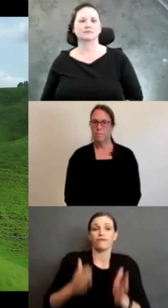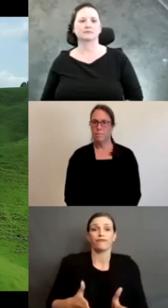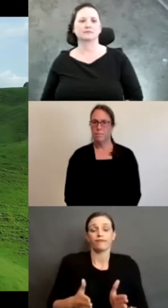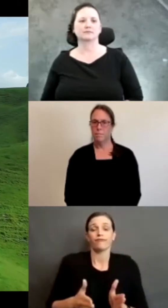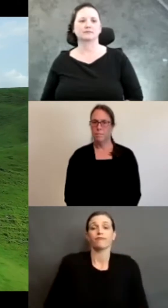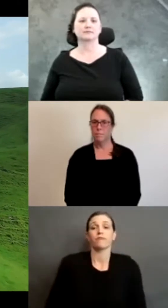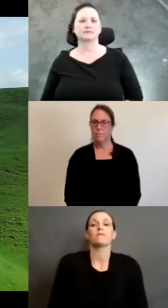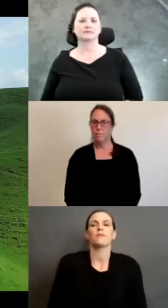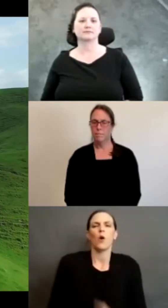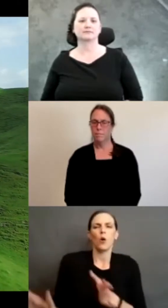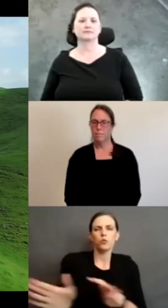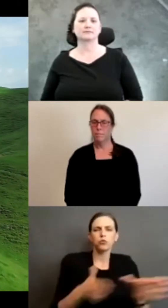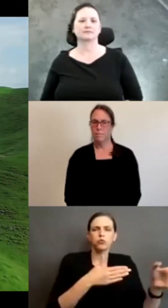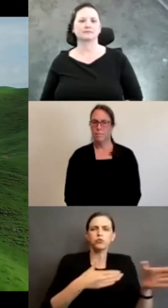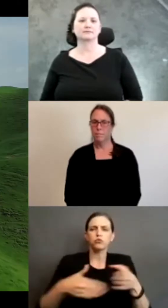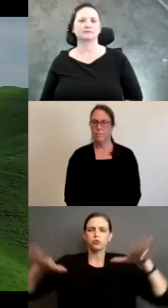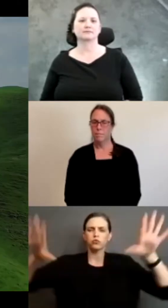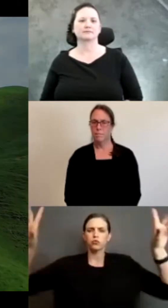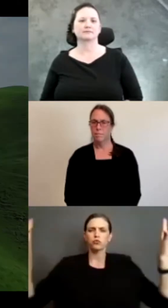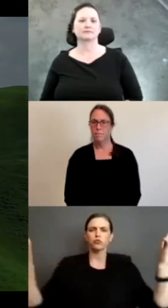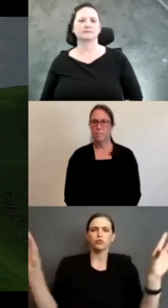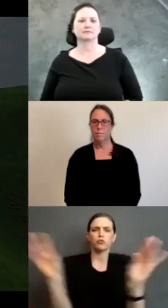The screen fades to black.